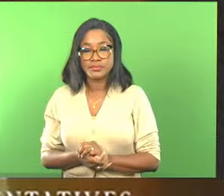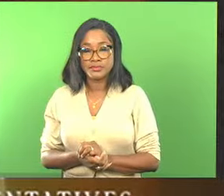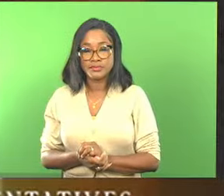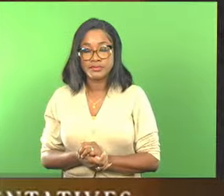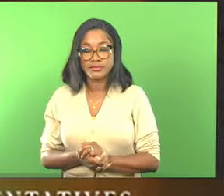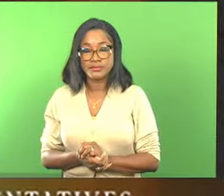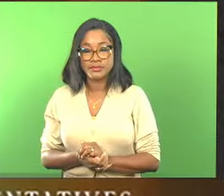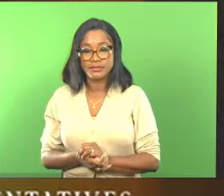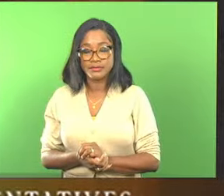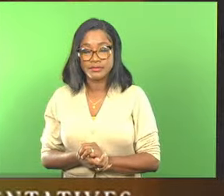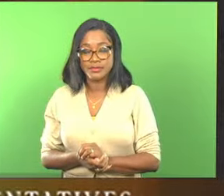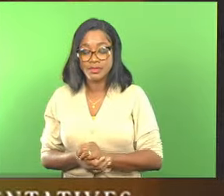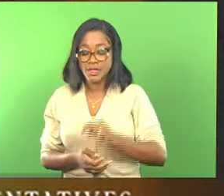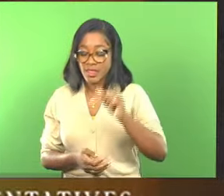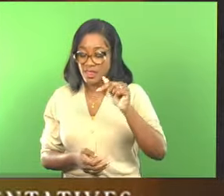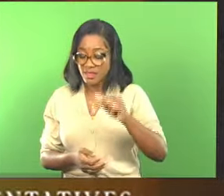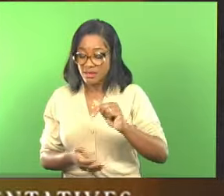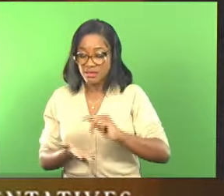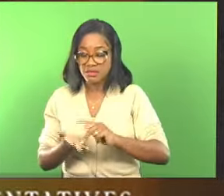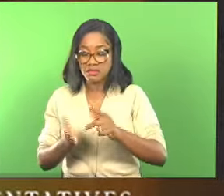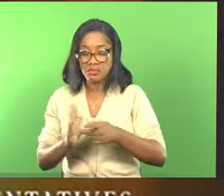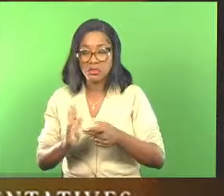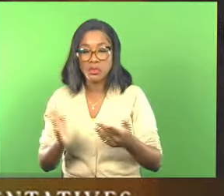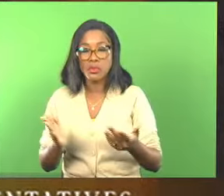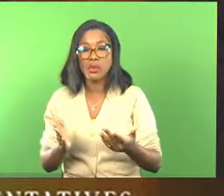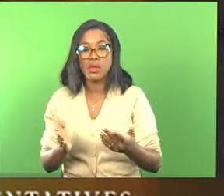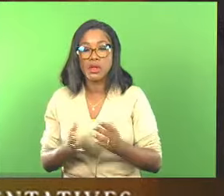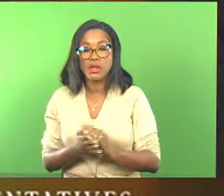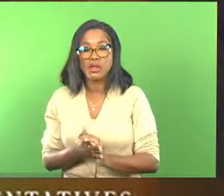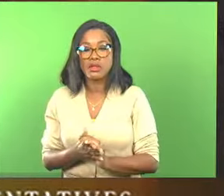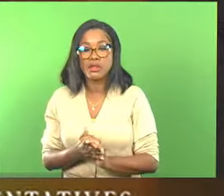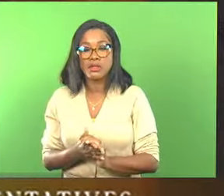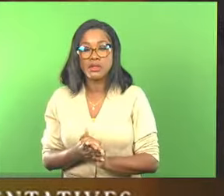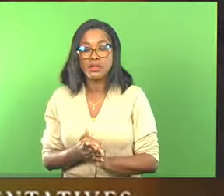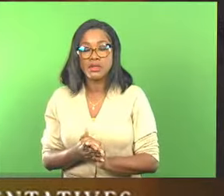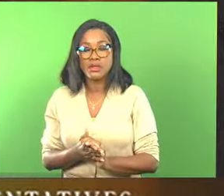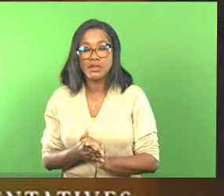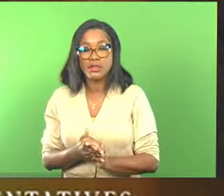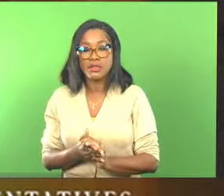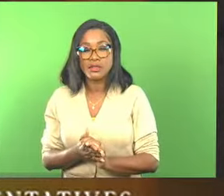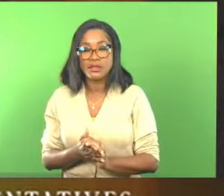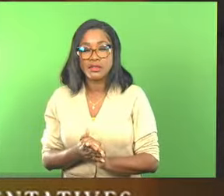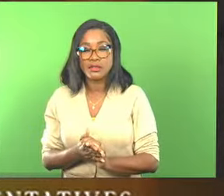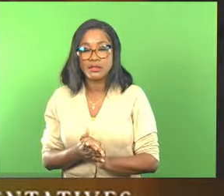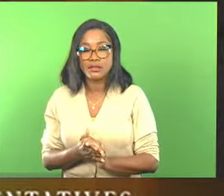This assurance that is the coming